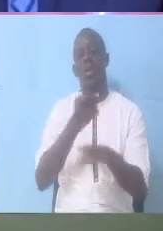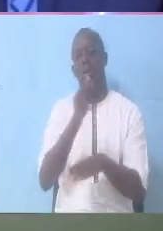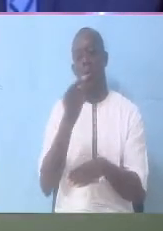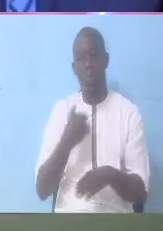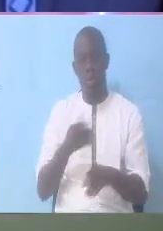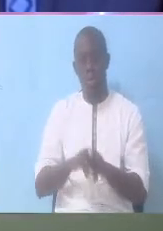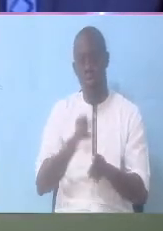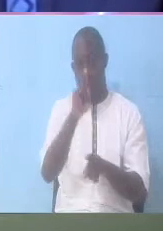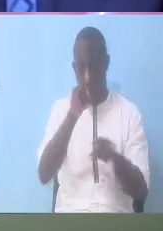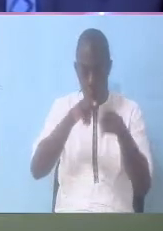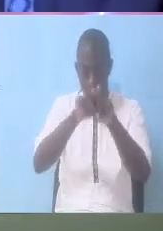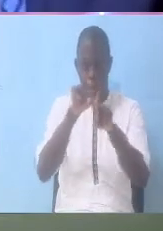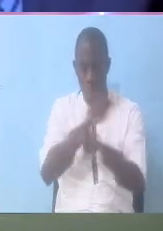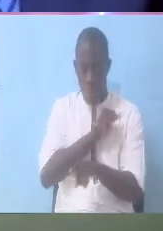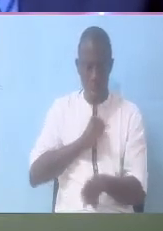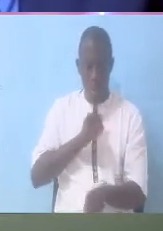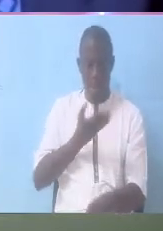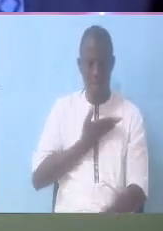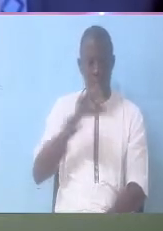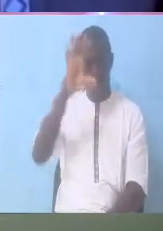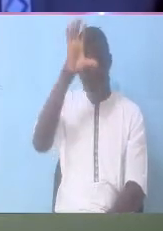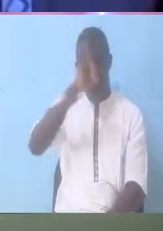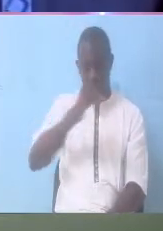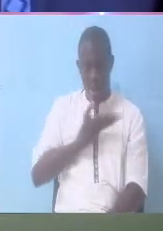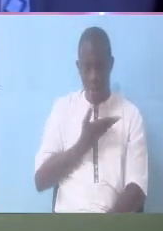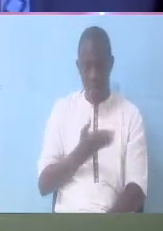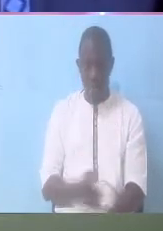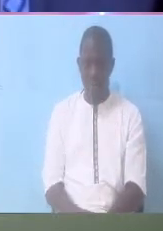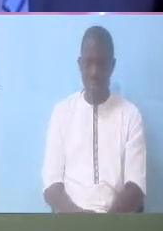Are you with us? Yes, sir, I'm with you.